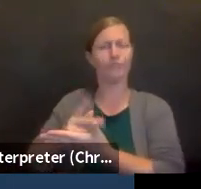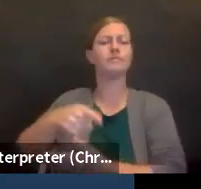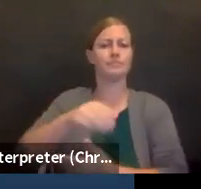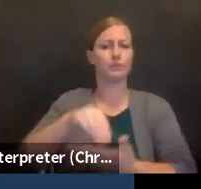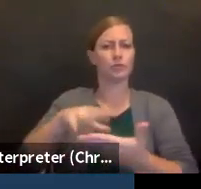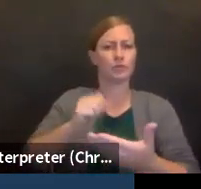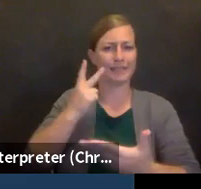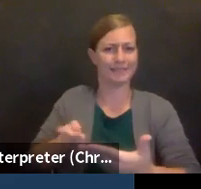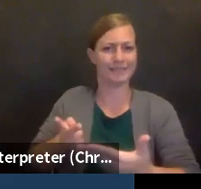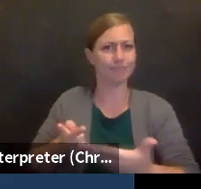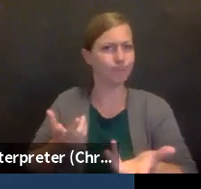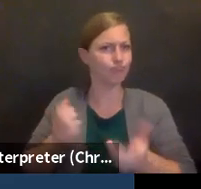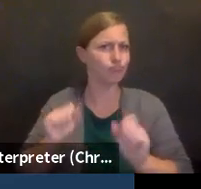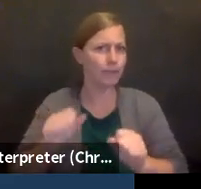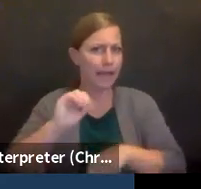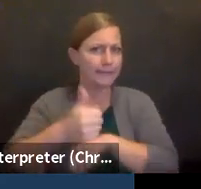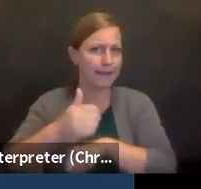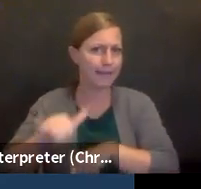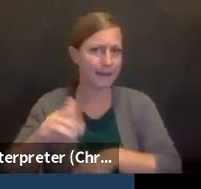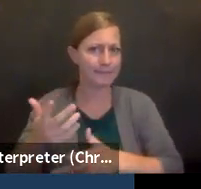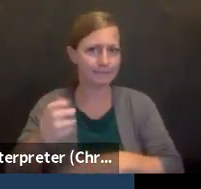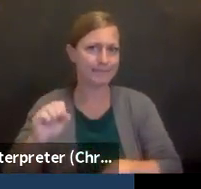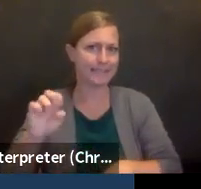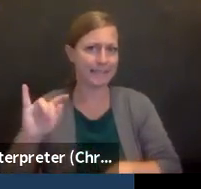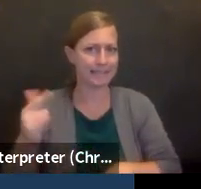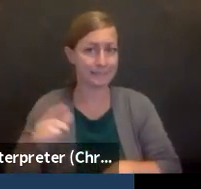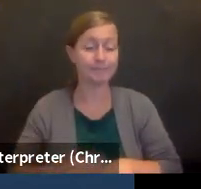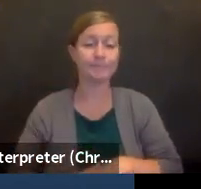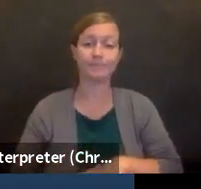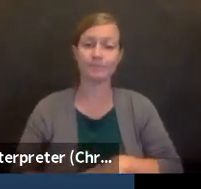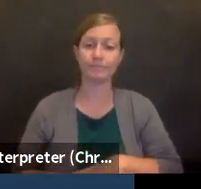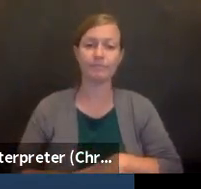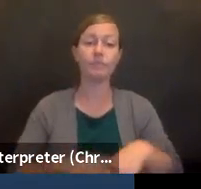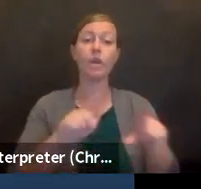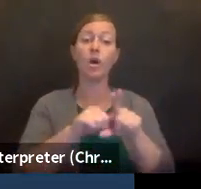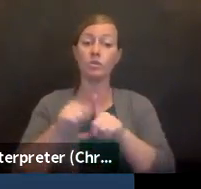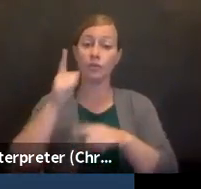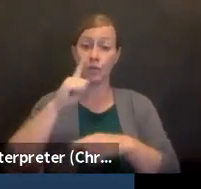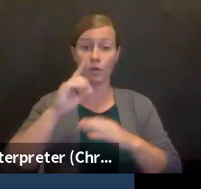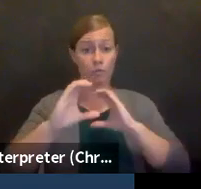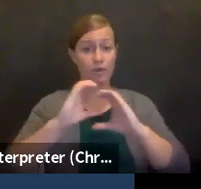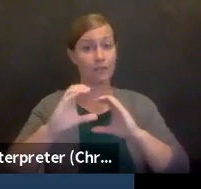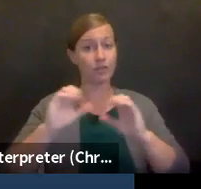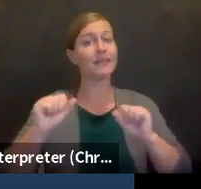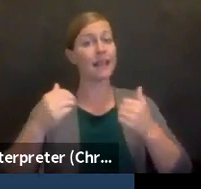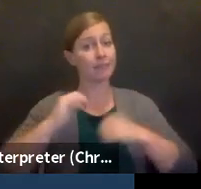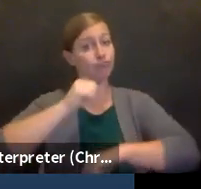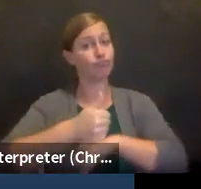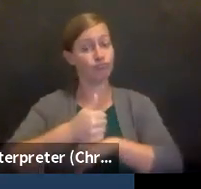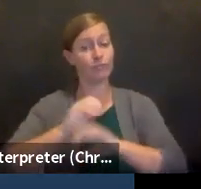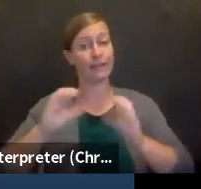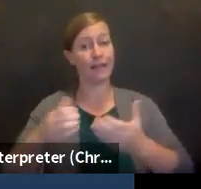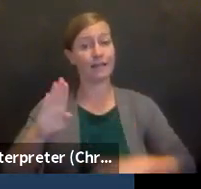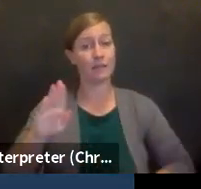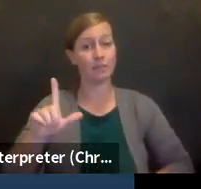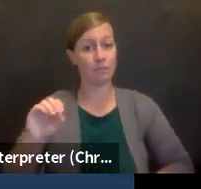So those are some things that family members can do. Also, for communication, you can have a class blog.